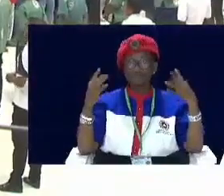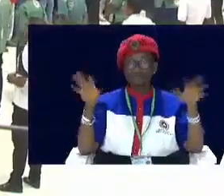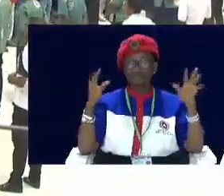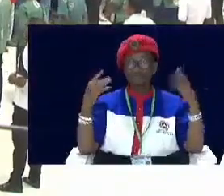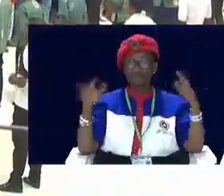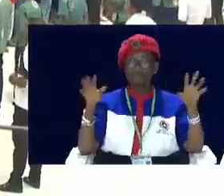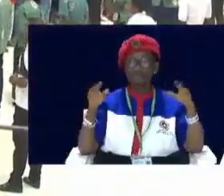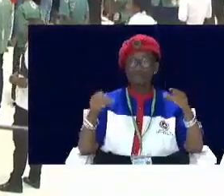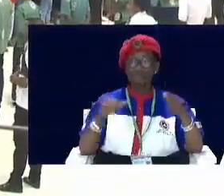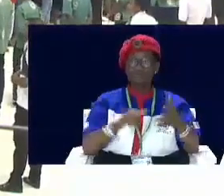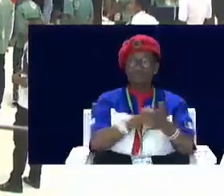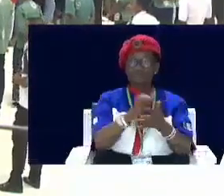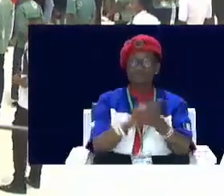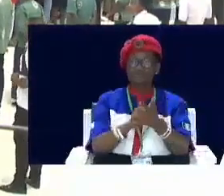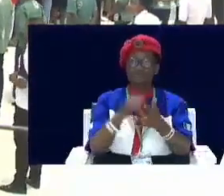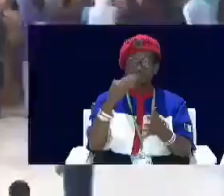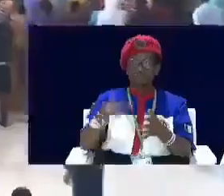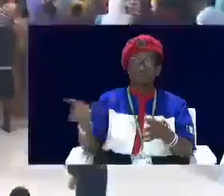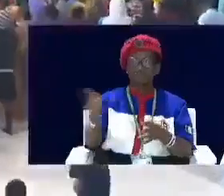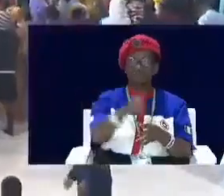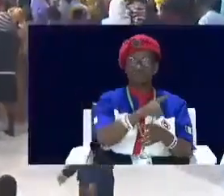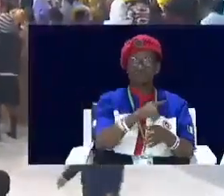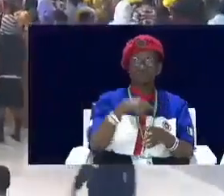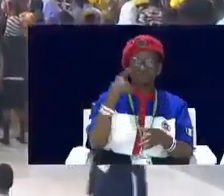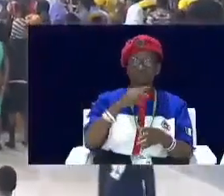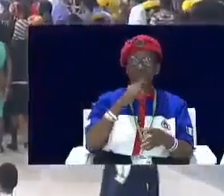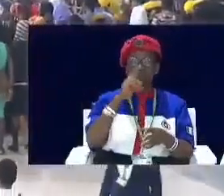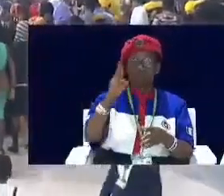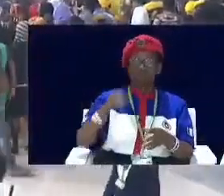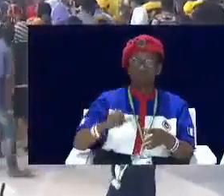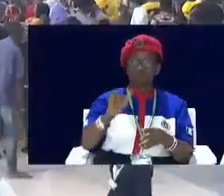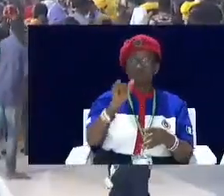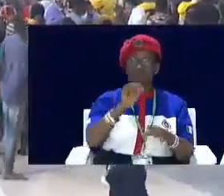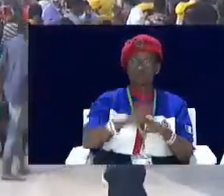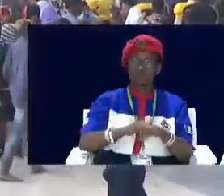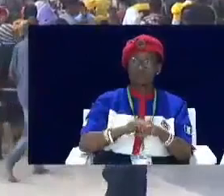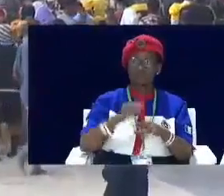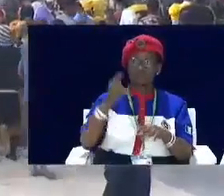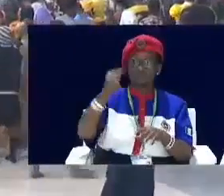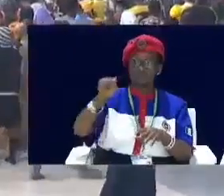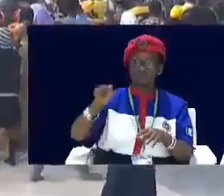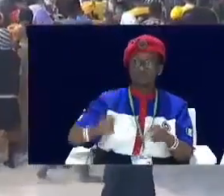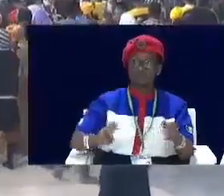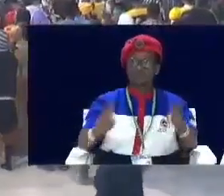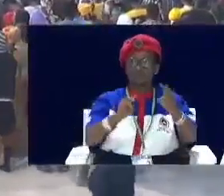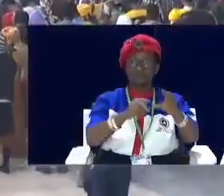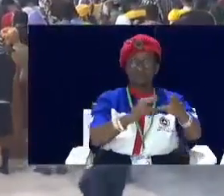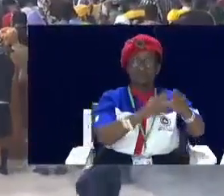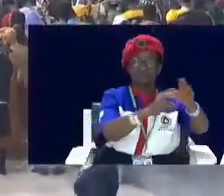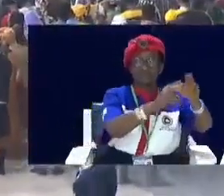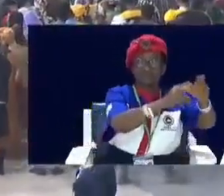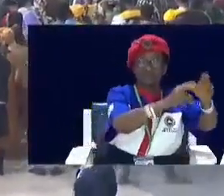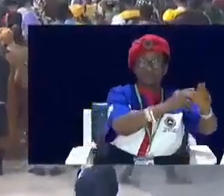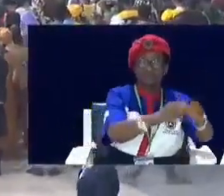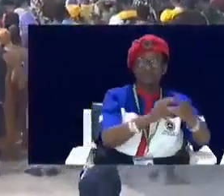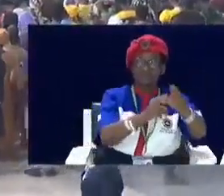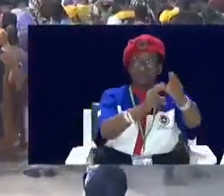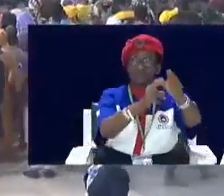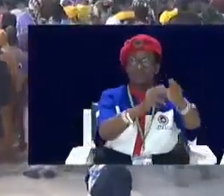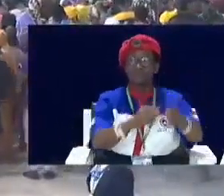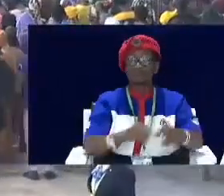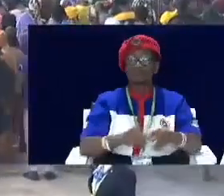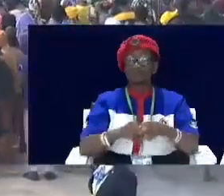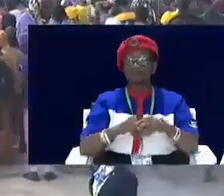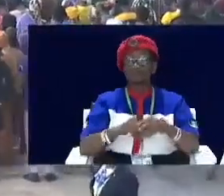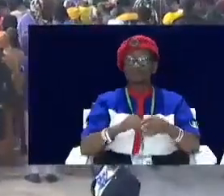Now those of you who are still on the way, hurry up now. Anything walono ejo, esare. Those of us who are already